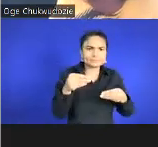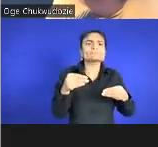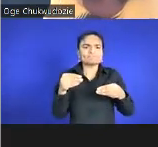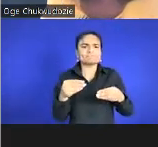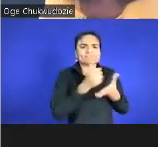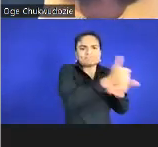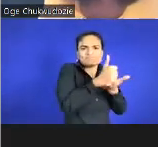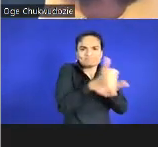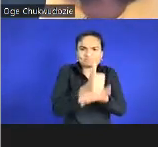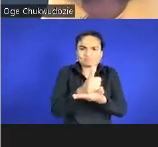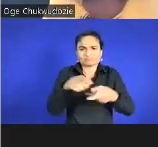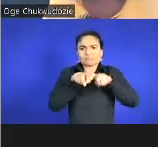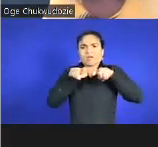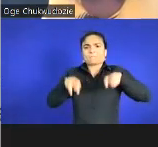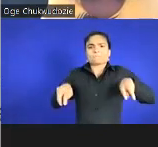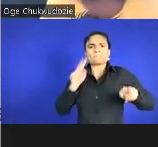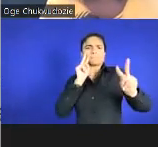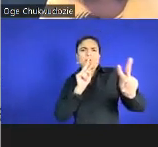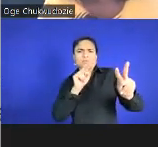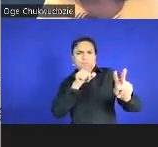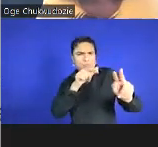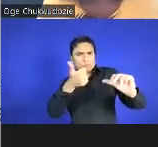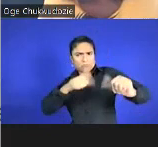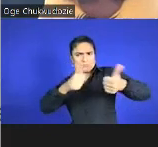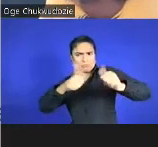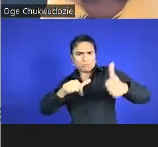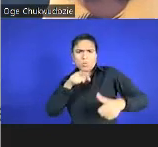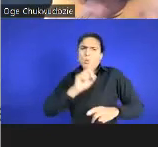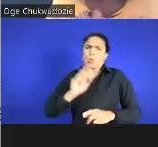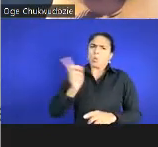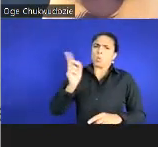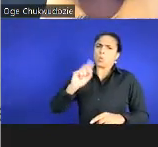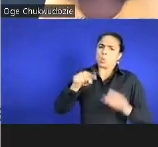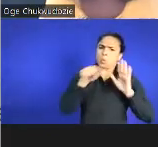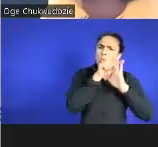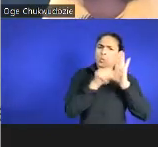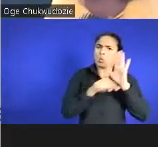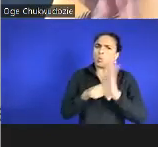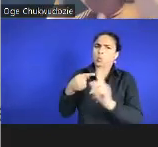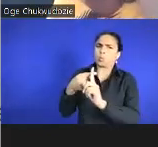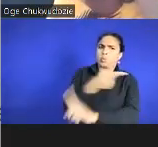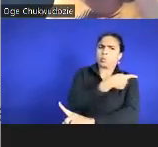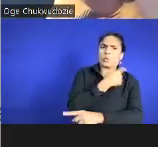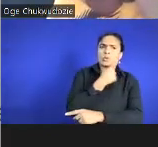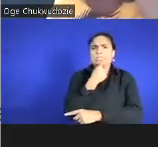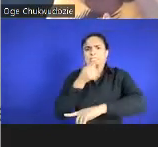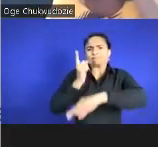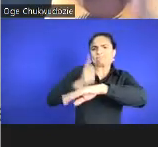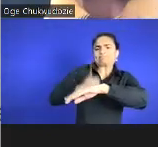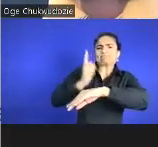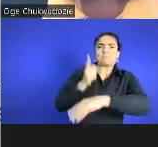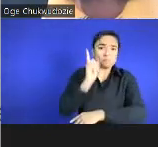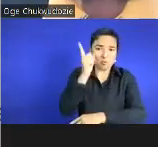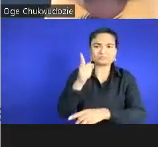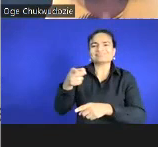HR is part of that. Let's have the next slide. Now let's quickly look at 10 steps to setting up a complaints